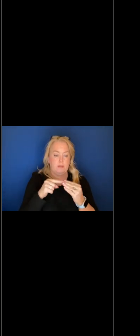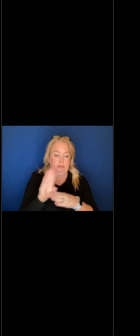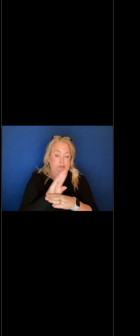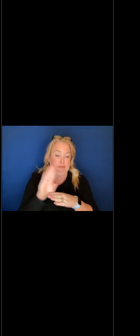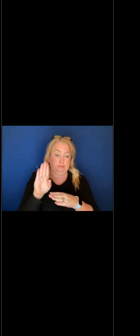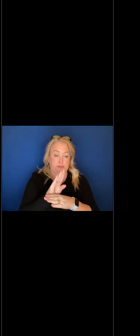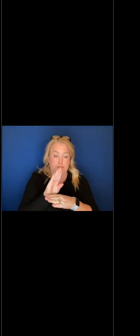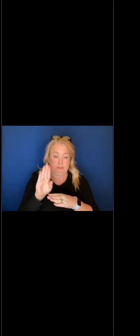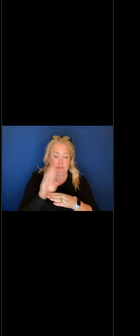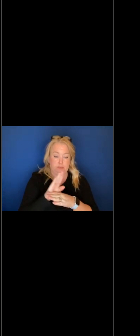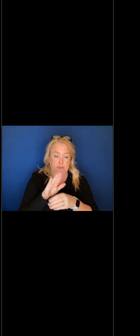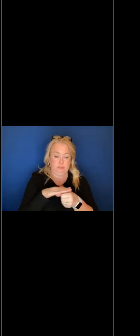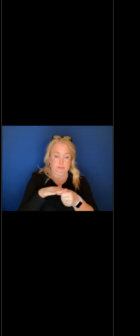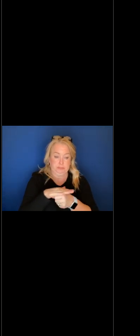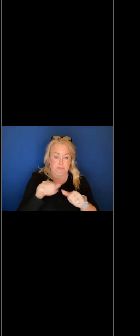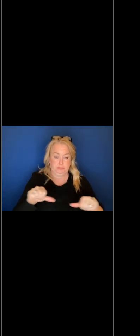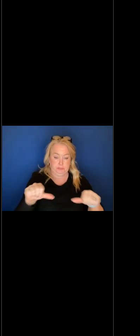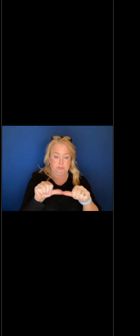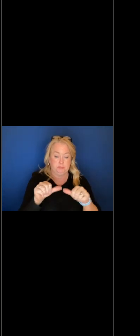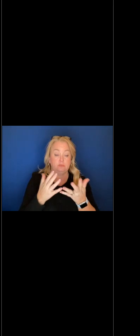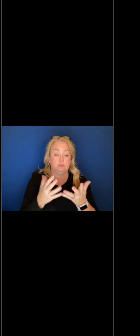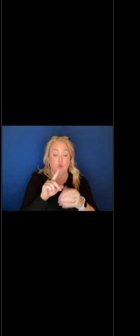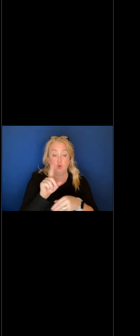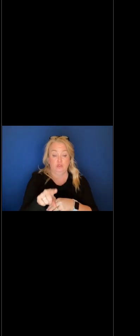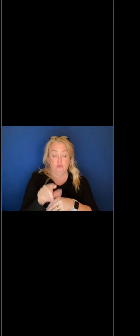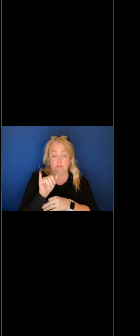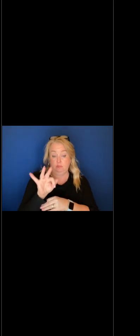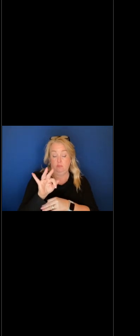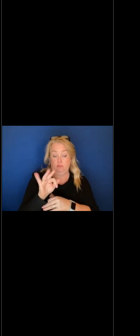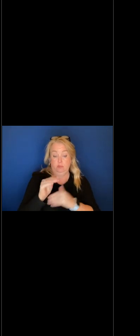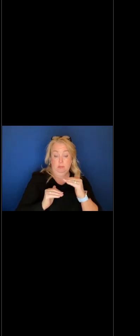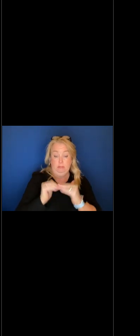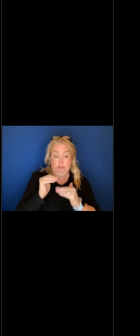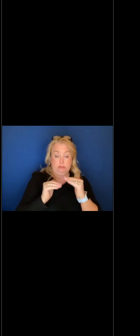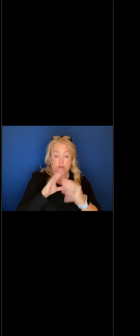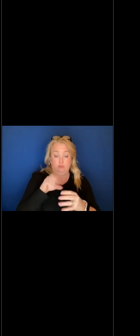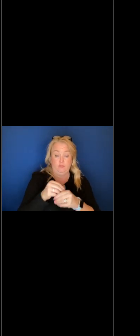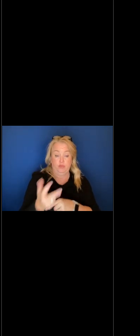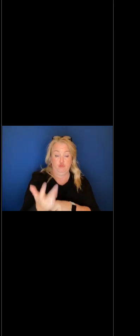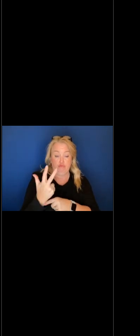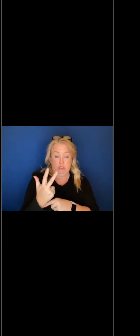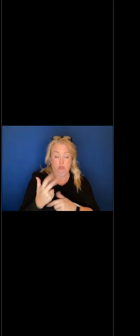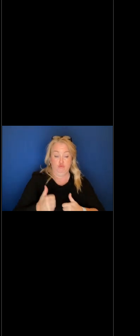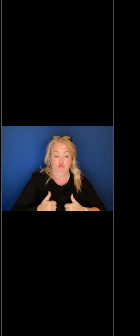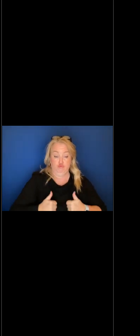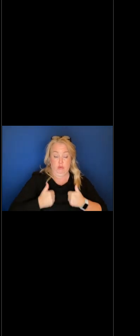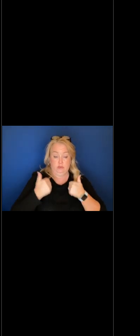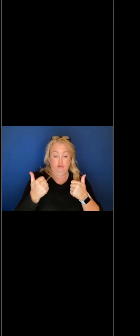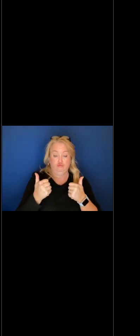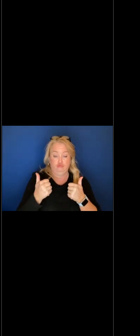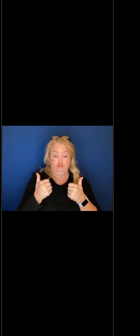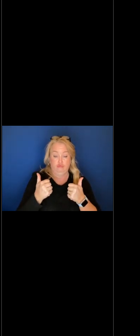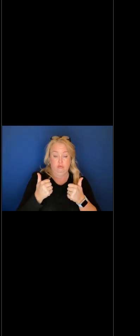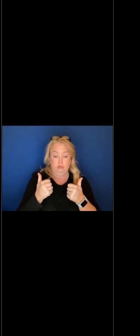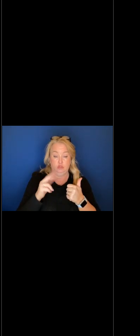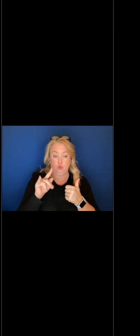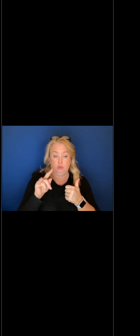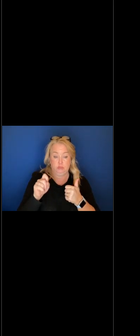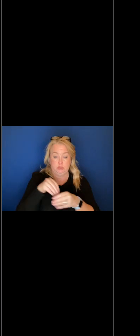space. The question is, if a building includes 3 residential